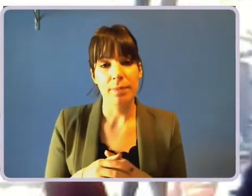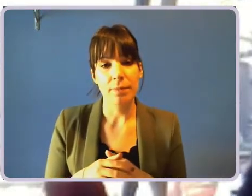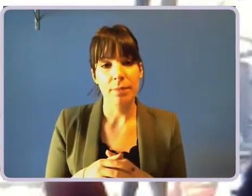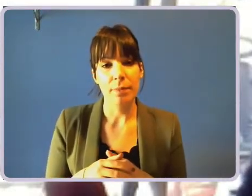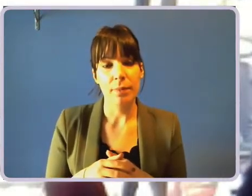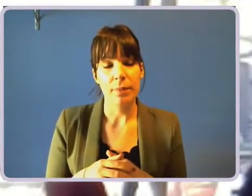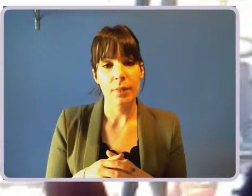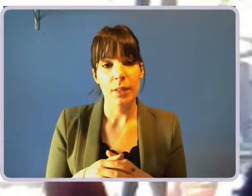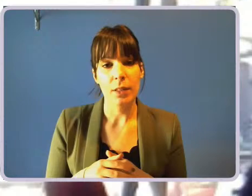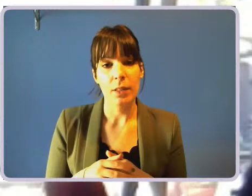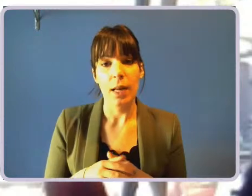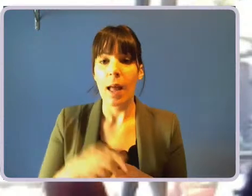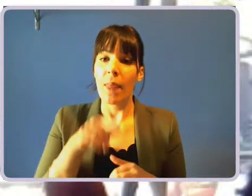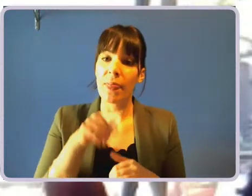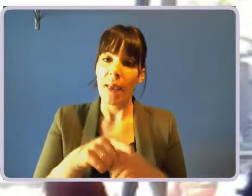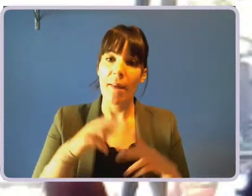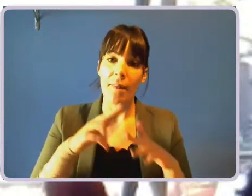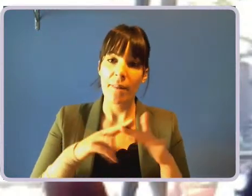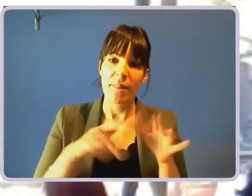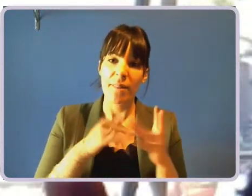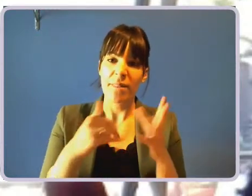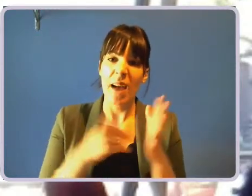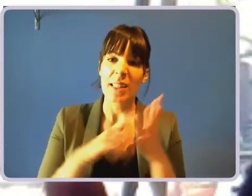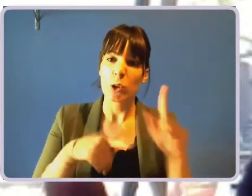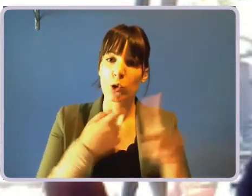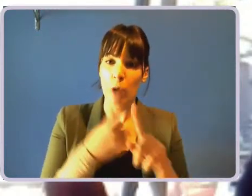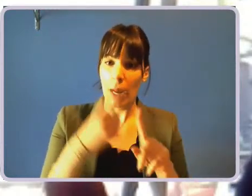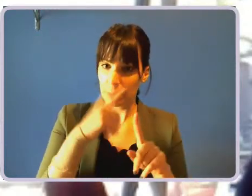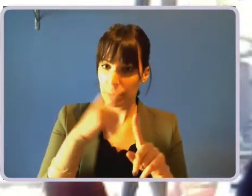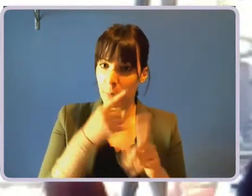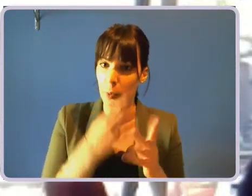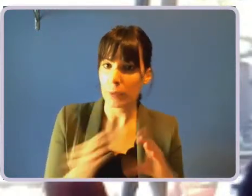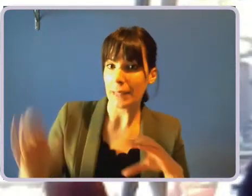people needing support or additional support for